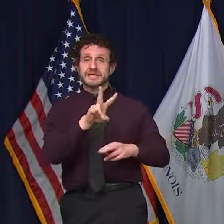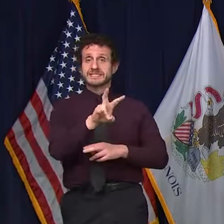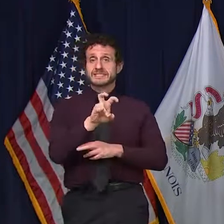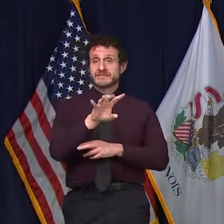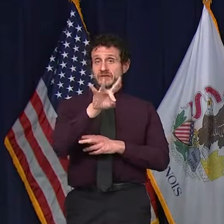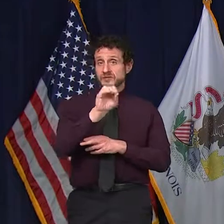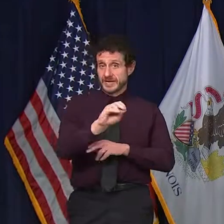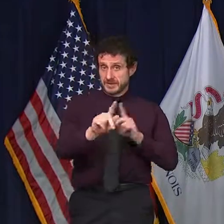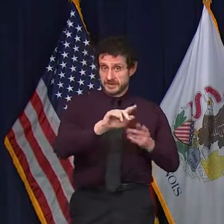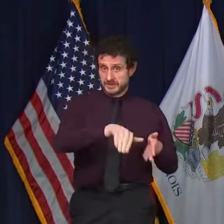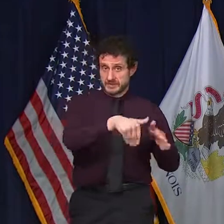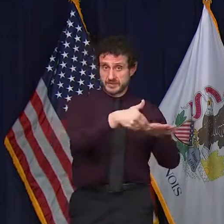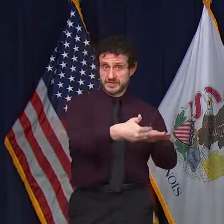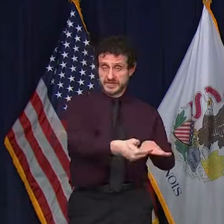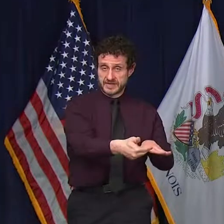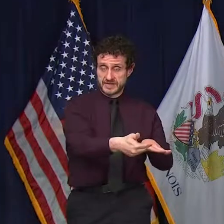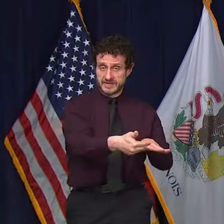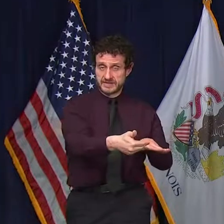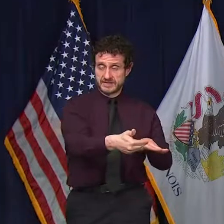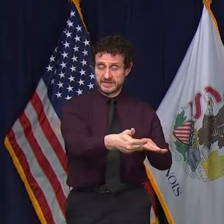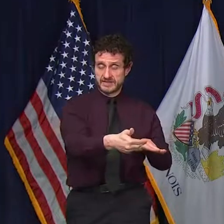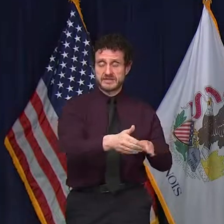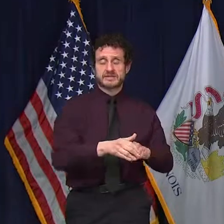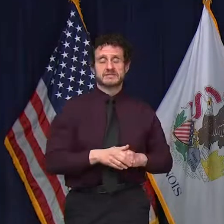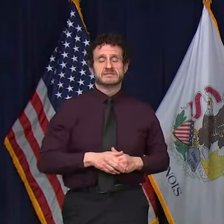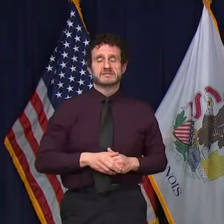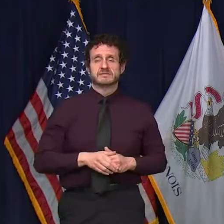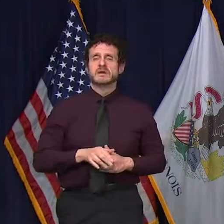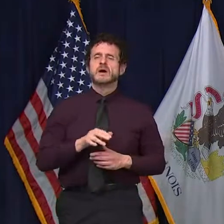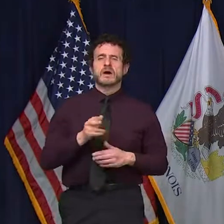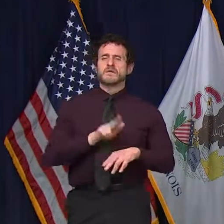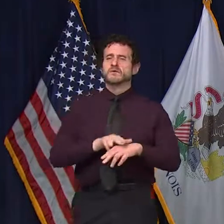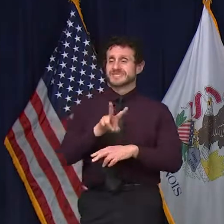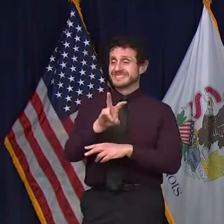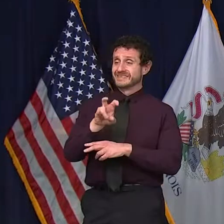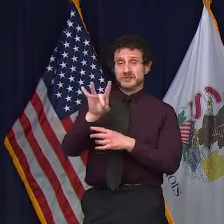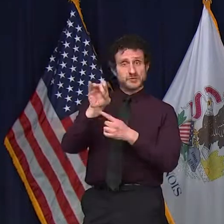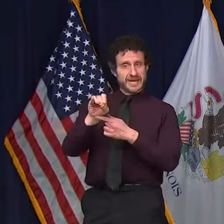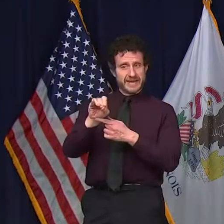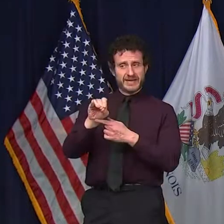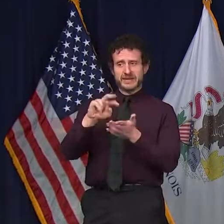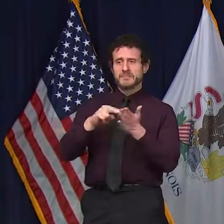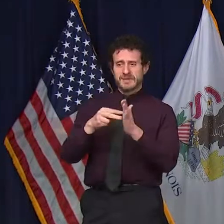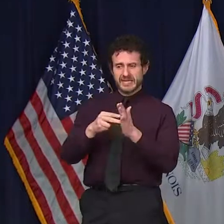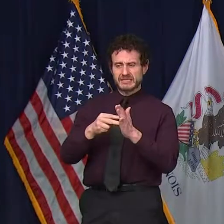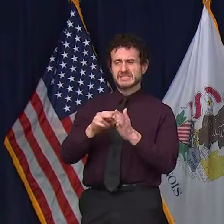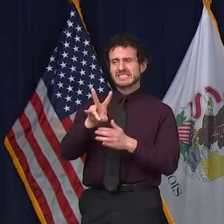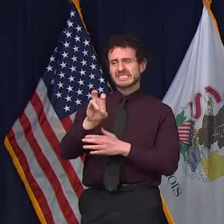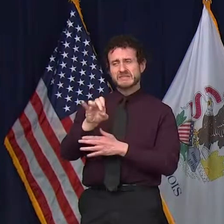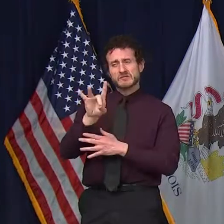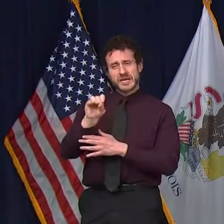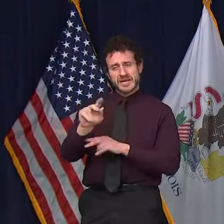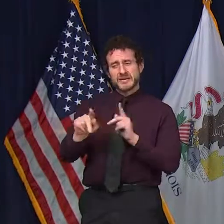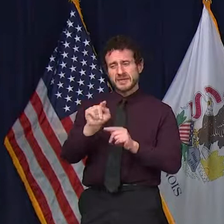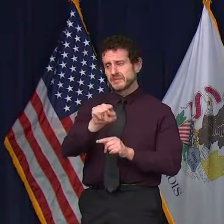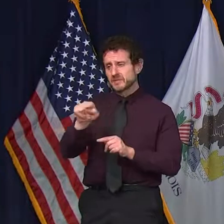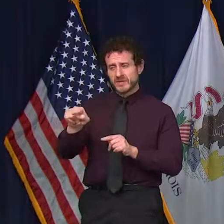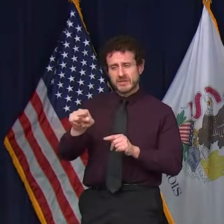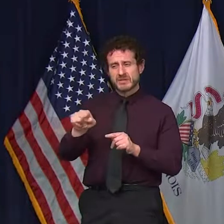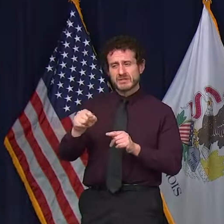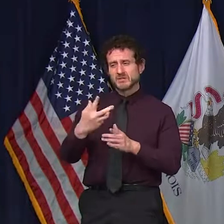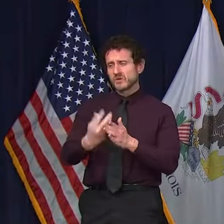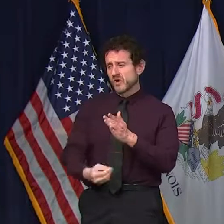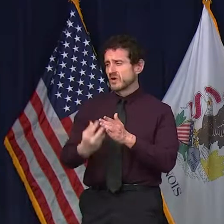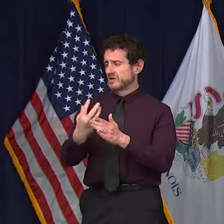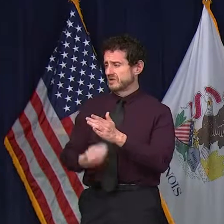780 deaths. While 780 deaths, of course, represent 780 individuals who lost their